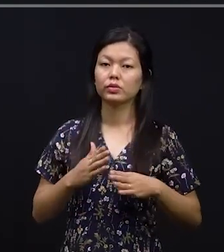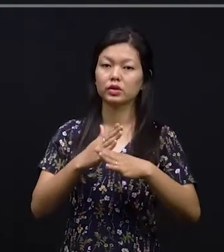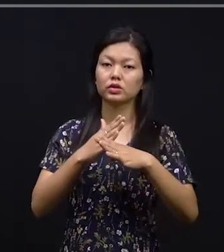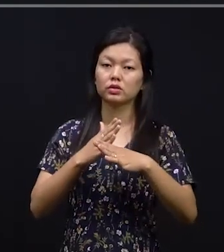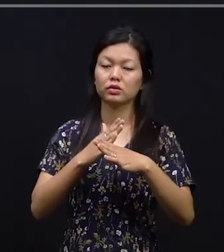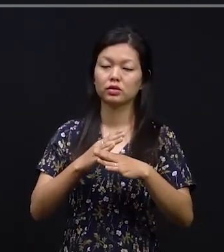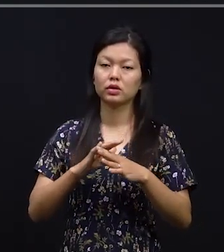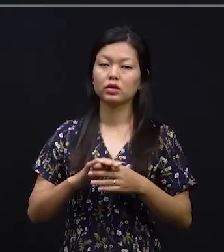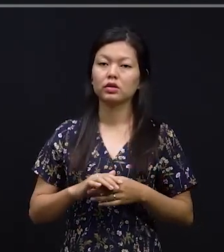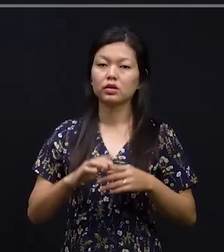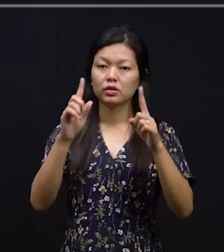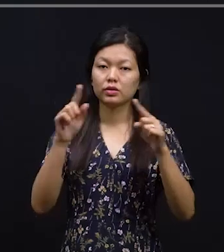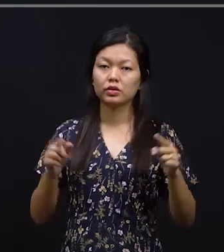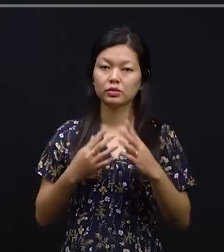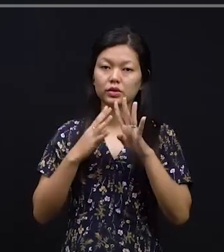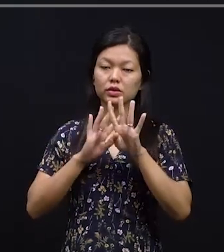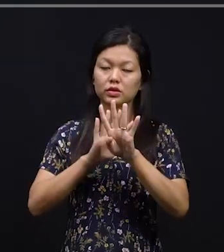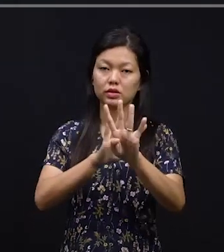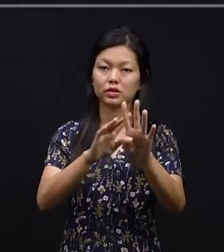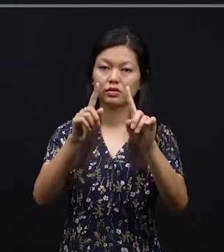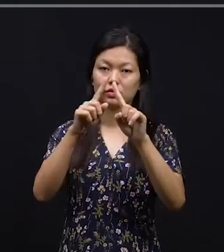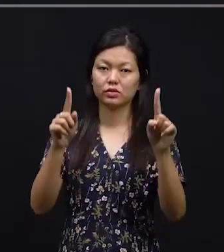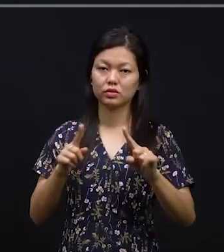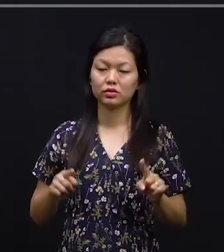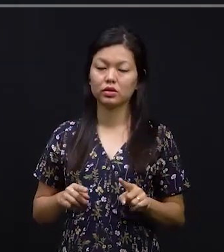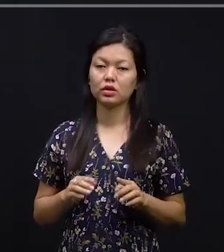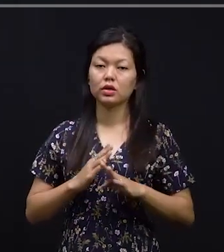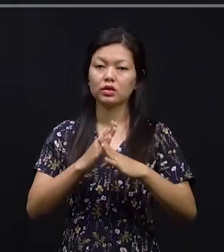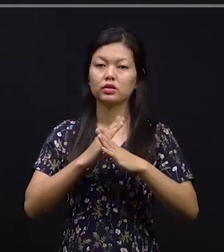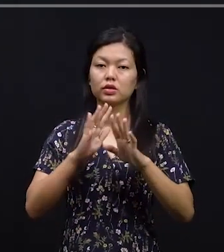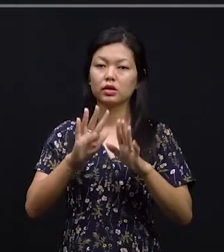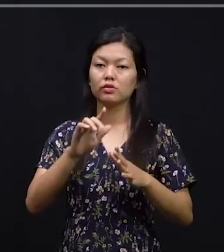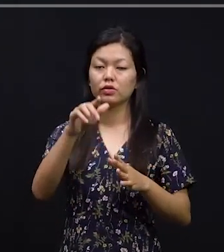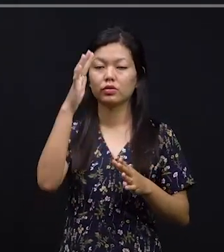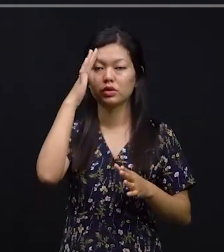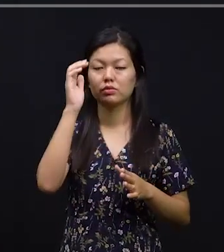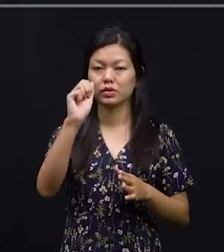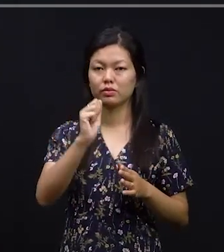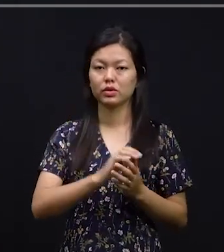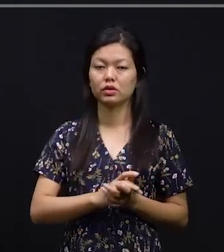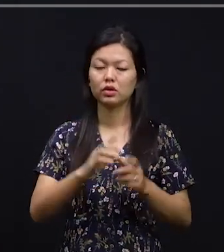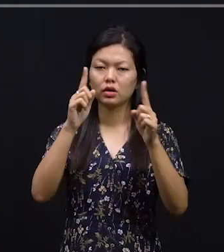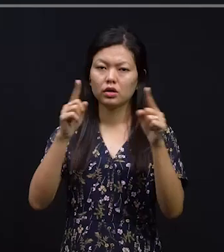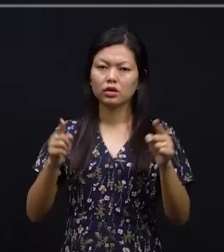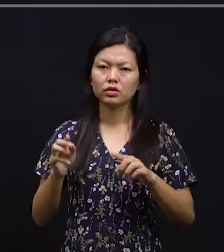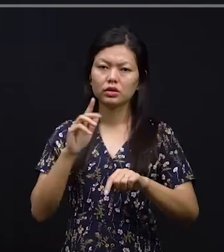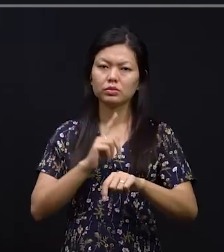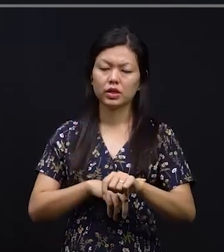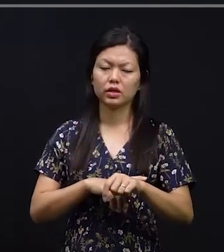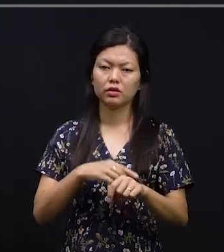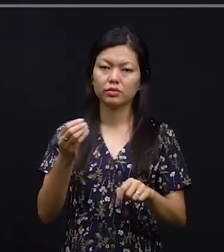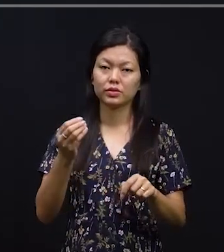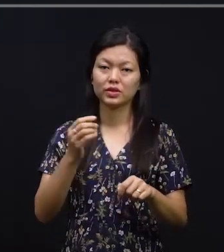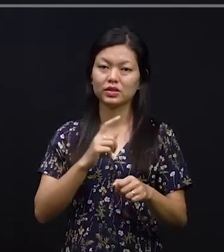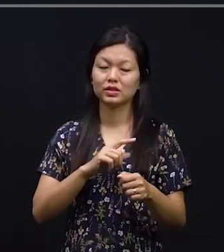all want to go for it, whether it is because we want to collect money. Sometimes it may be in the wrong term. Some people may